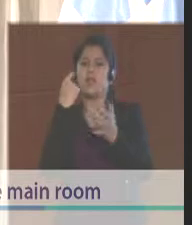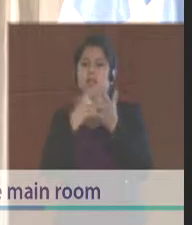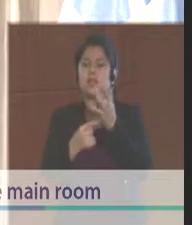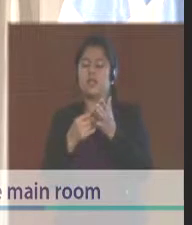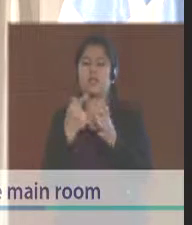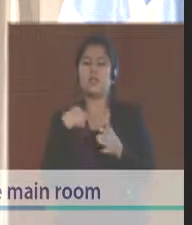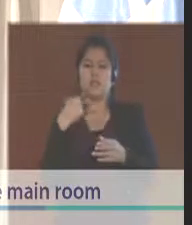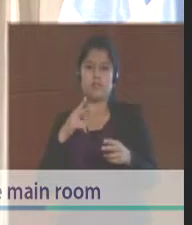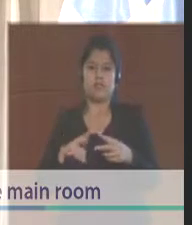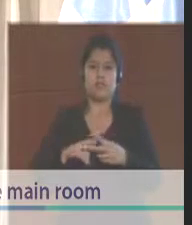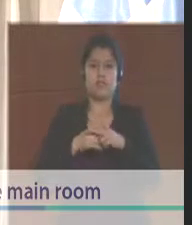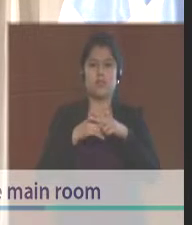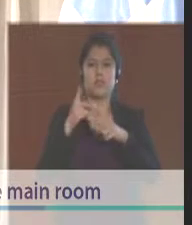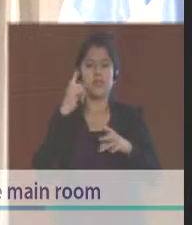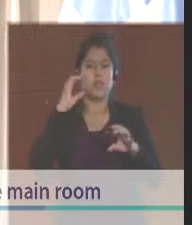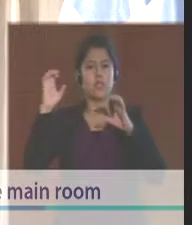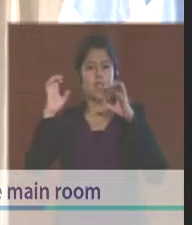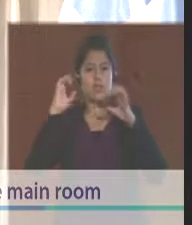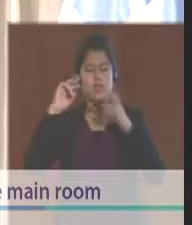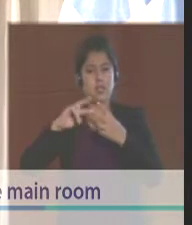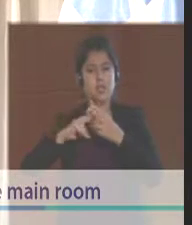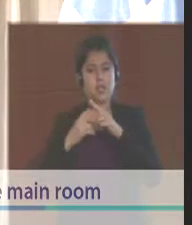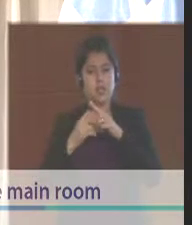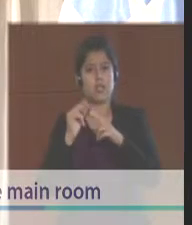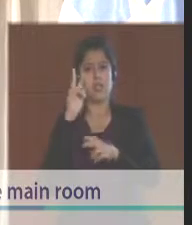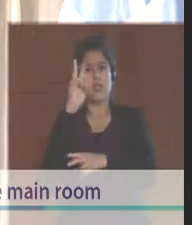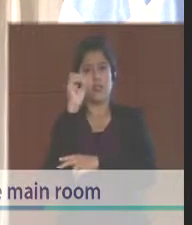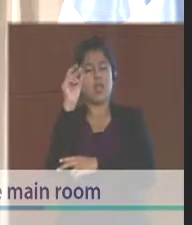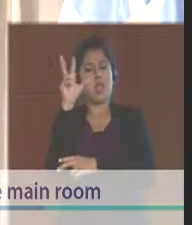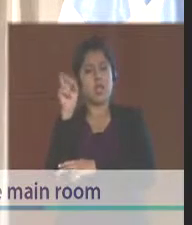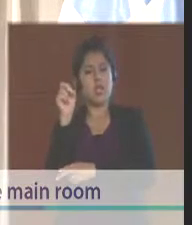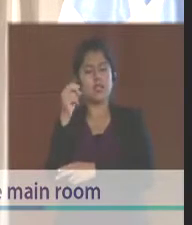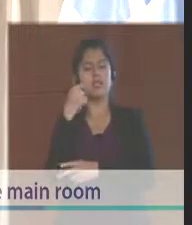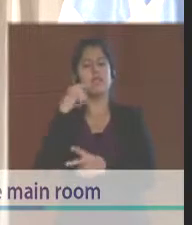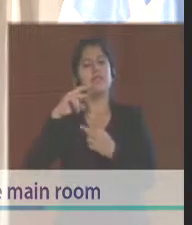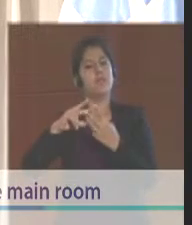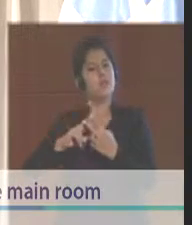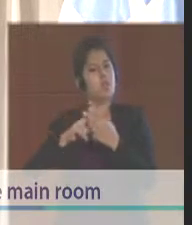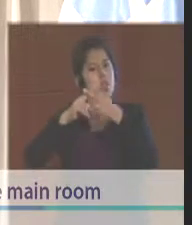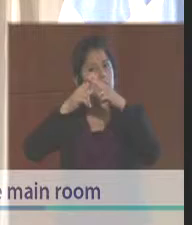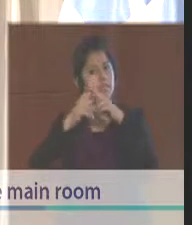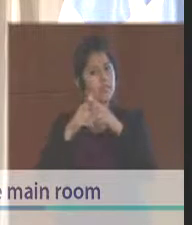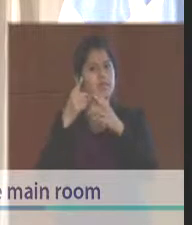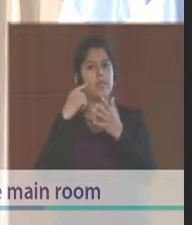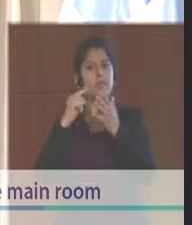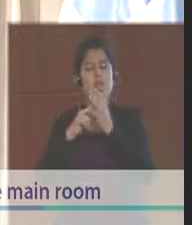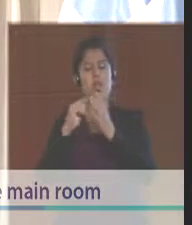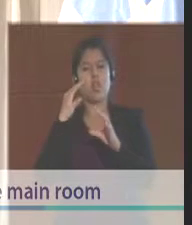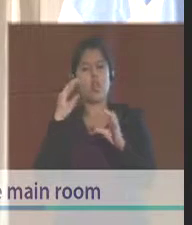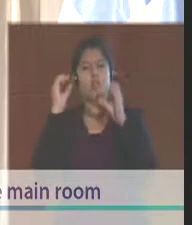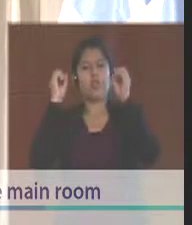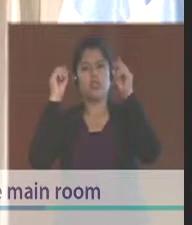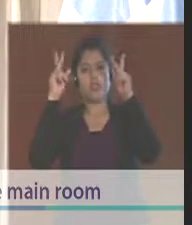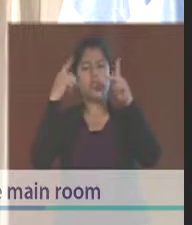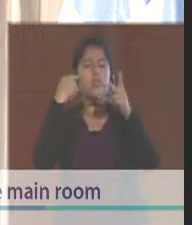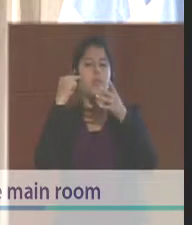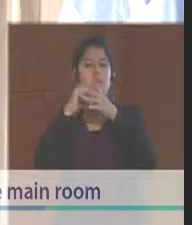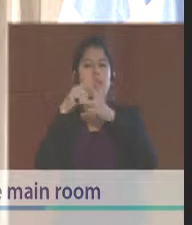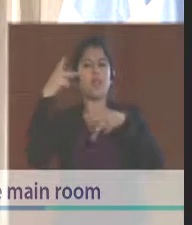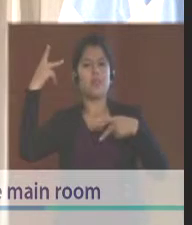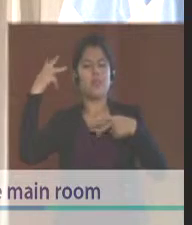point is that from the National Development Strategy 2030, the concept and